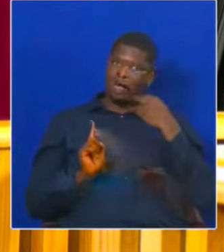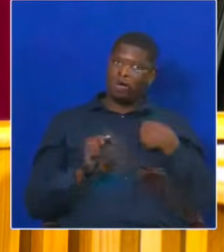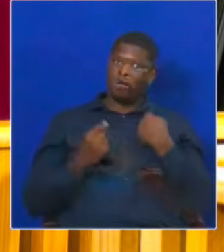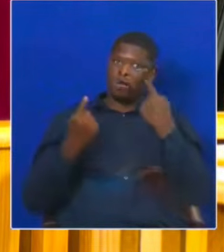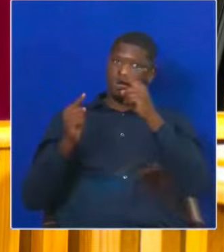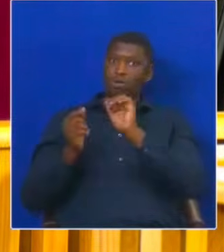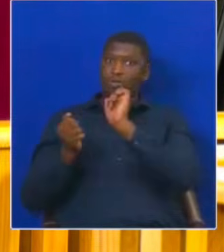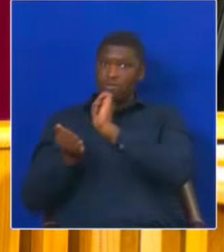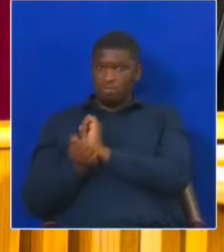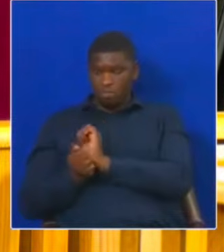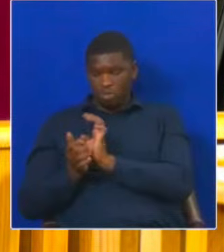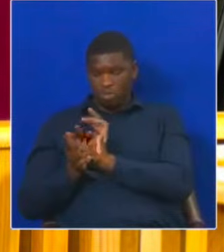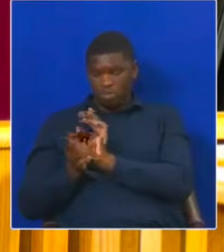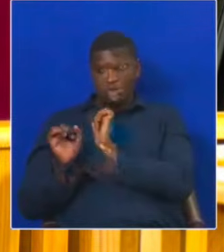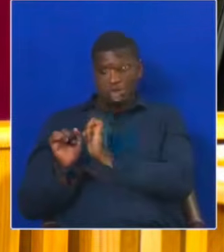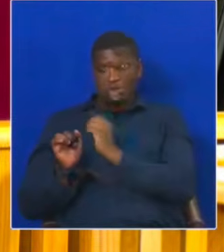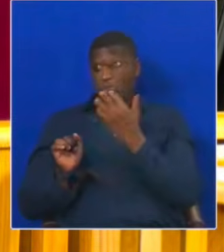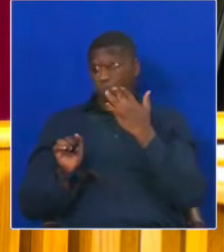2025,